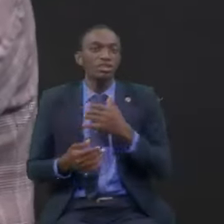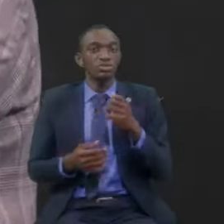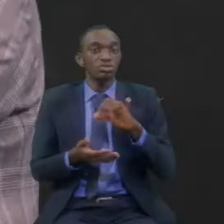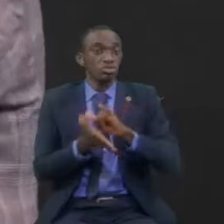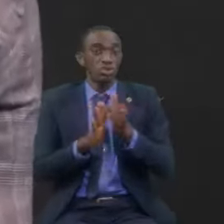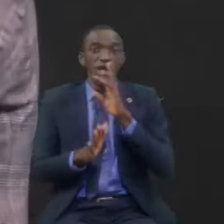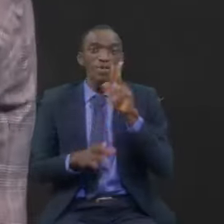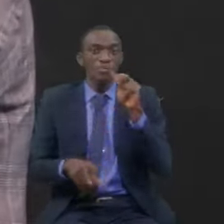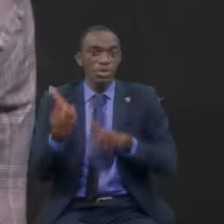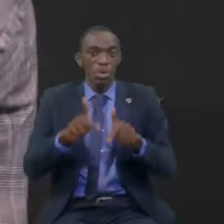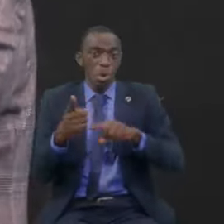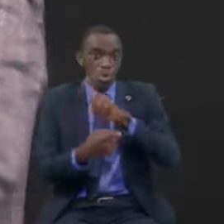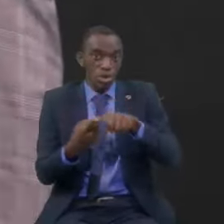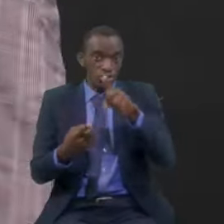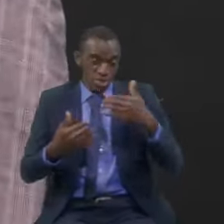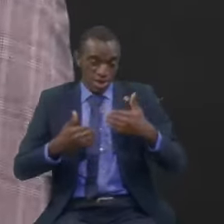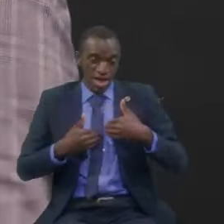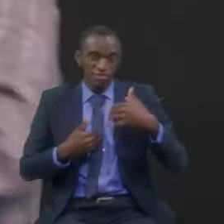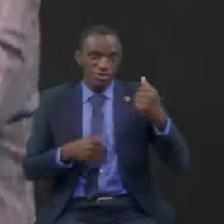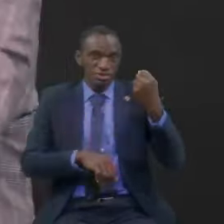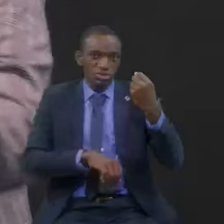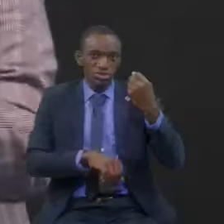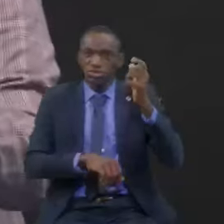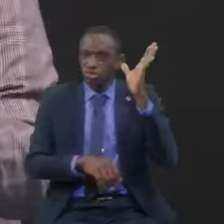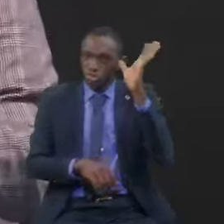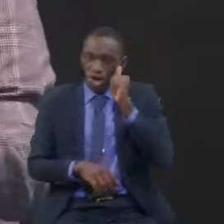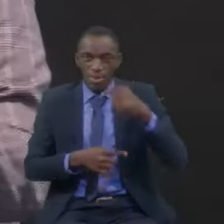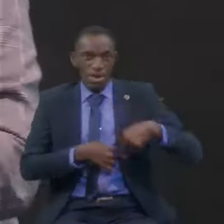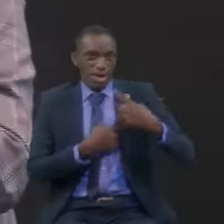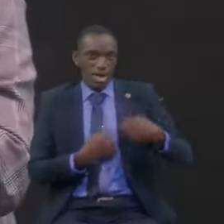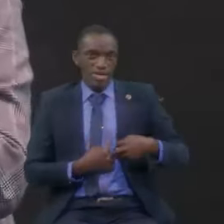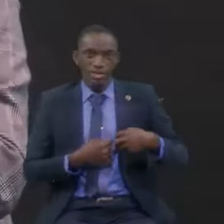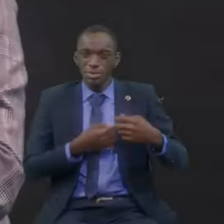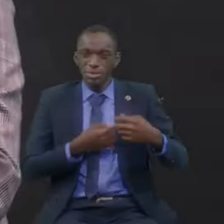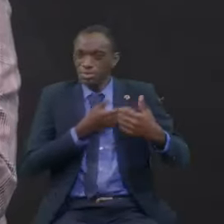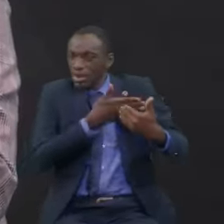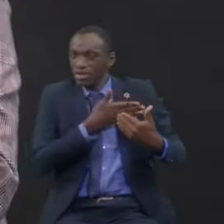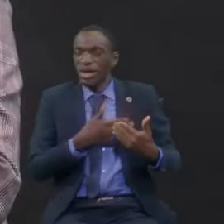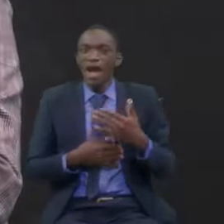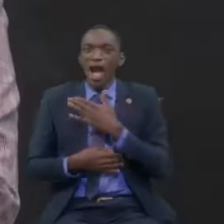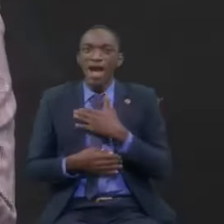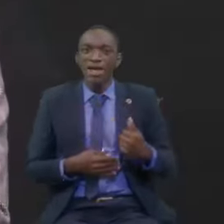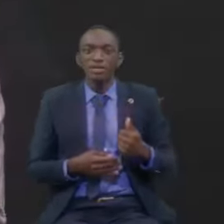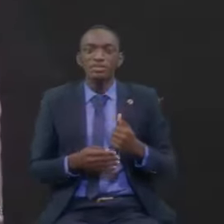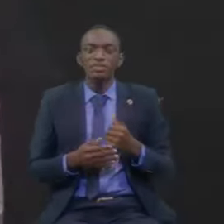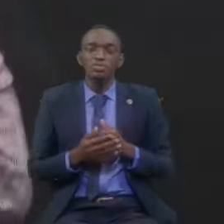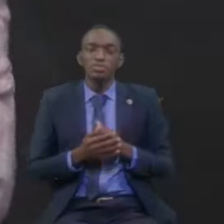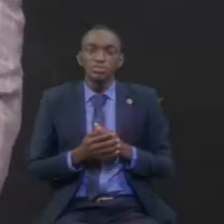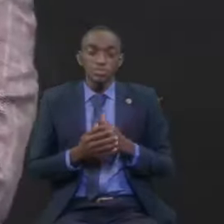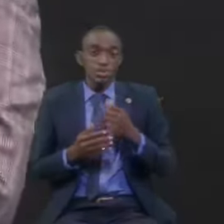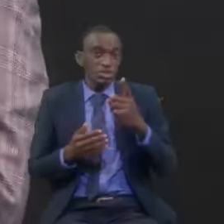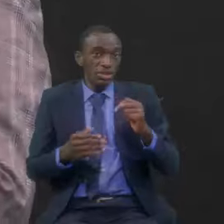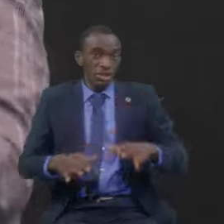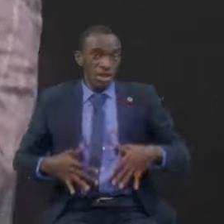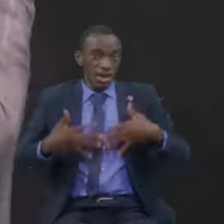heart behind the wheel, and is the life stony,